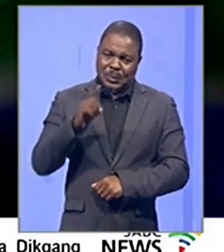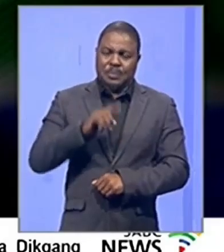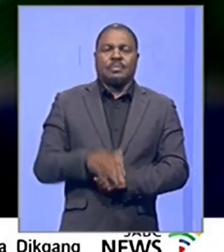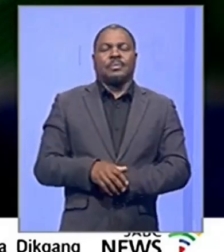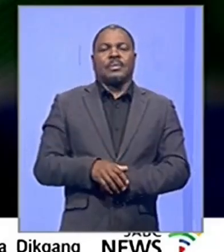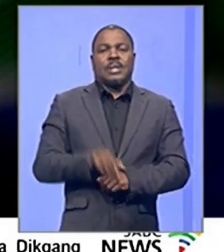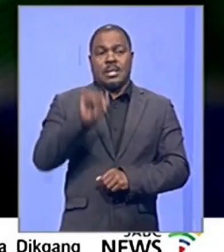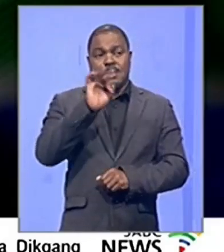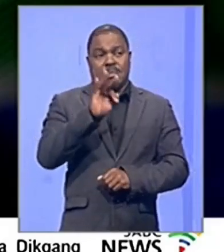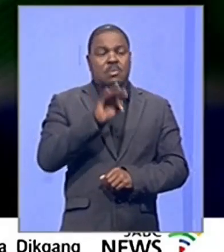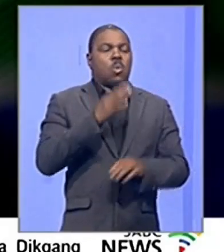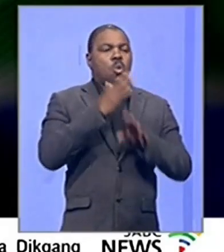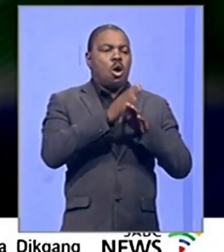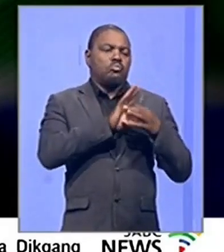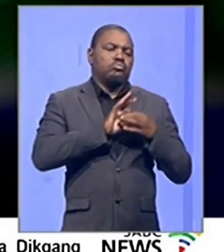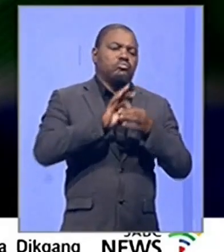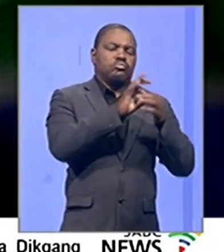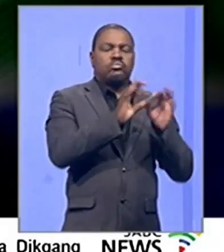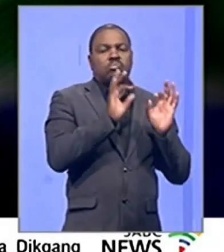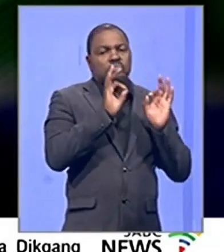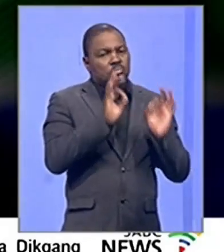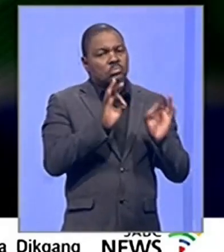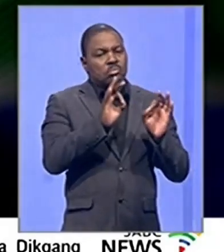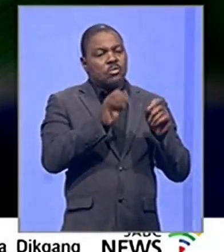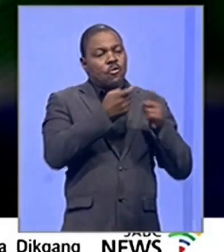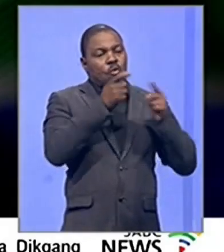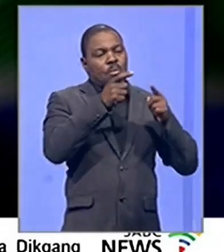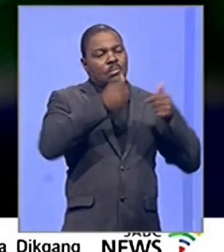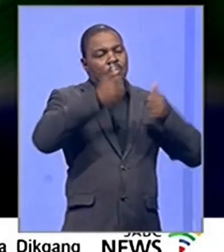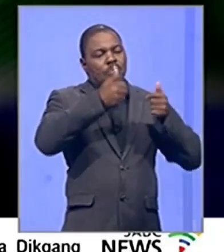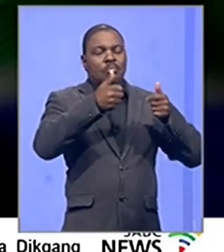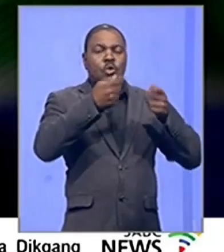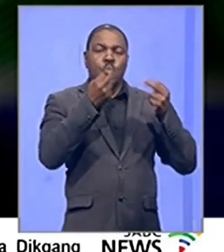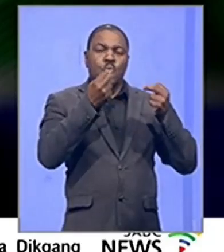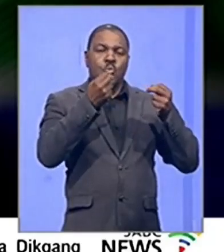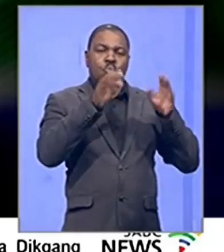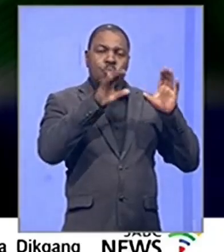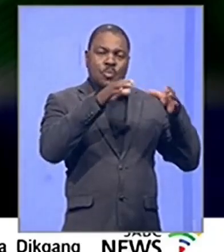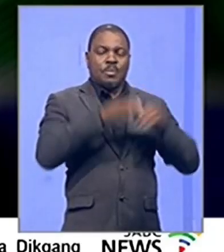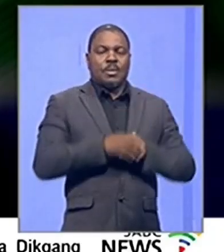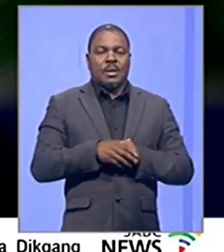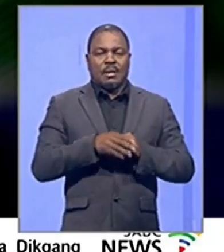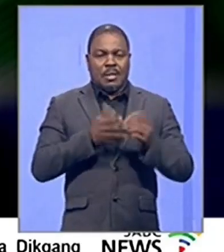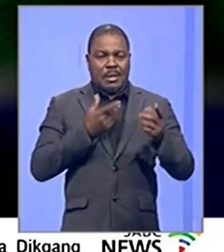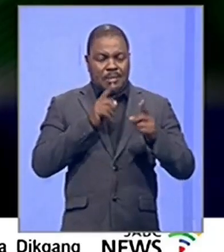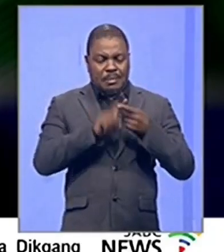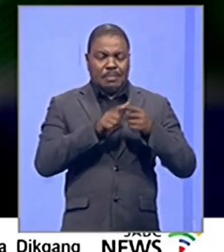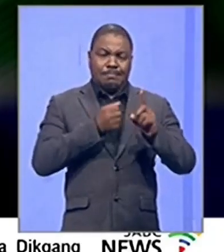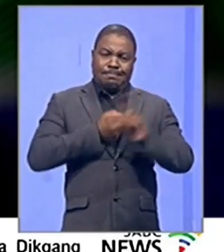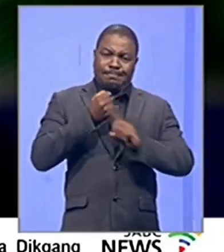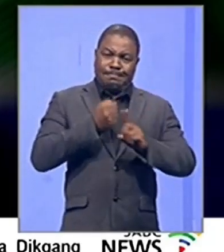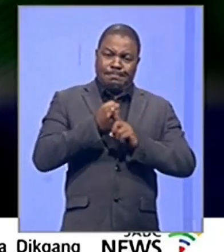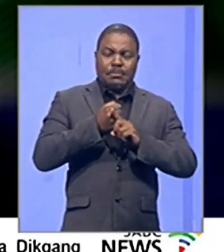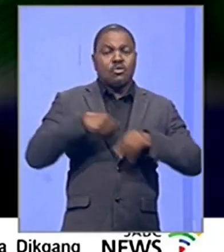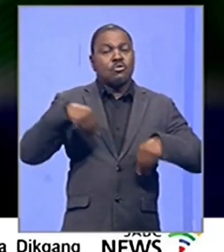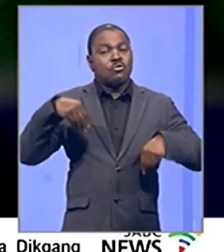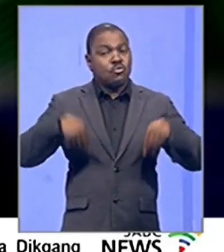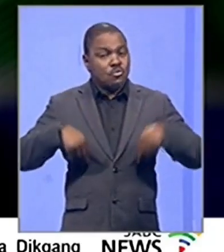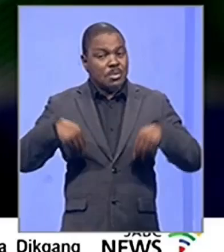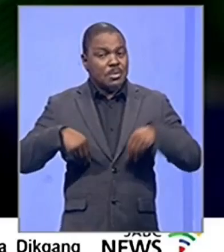ka ba le tšhomišano mmogo ya maleba go etapeleng jo boswa ka mokgwa wa go lwantšhana le bomenetša jo e lego